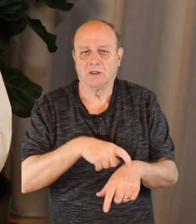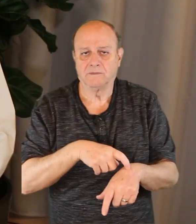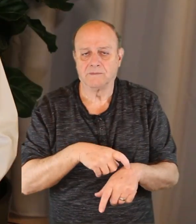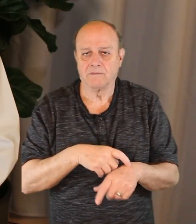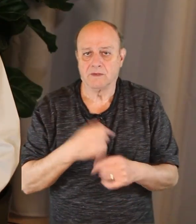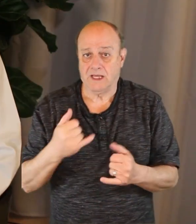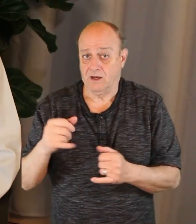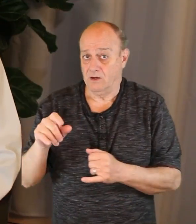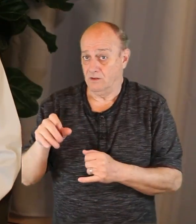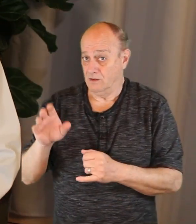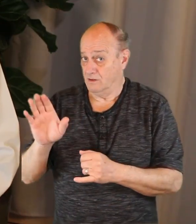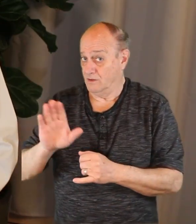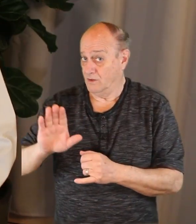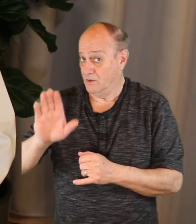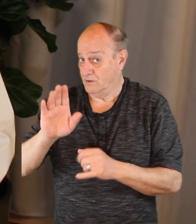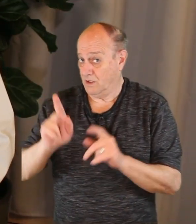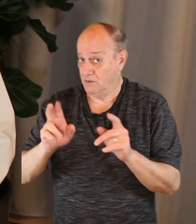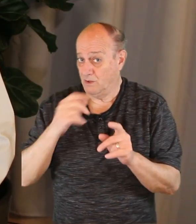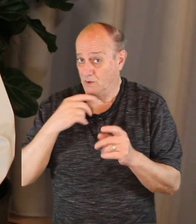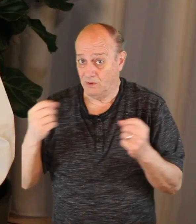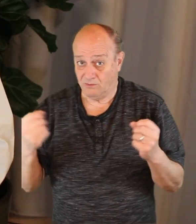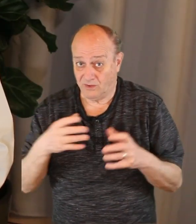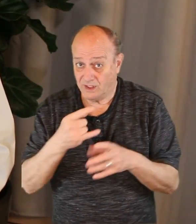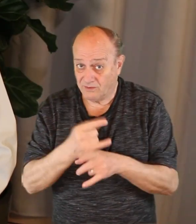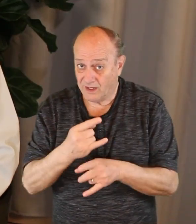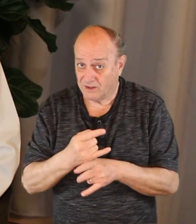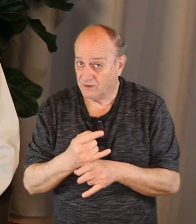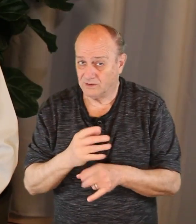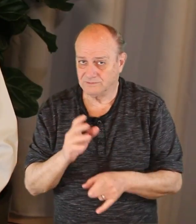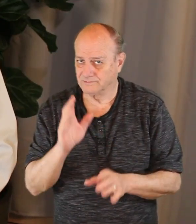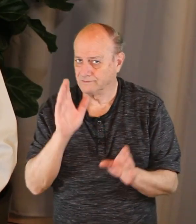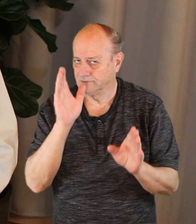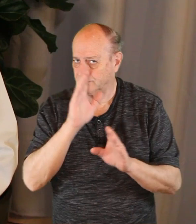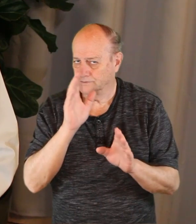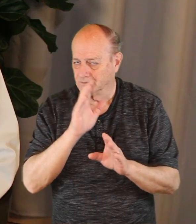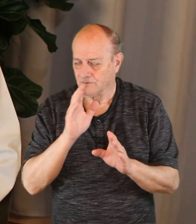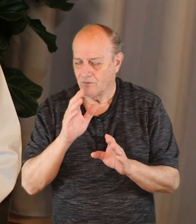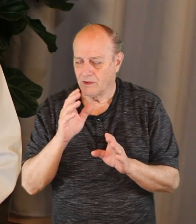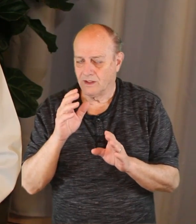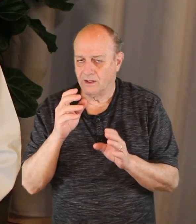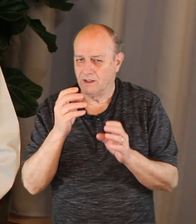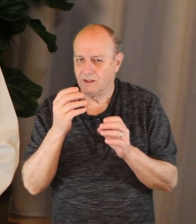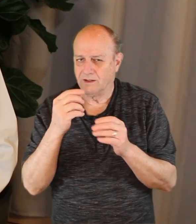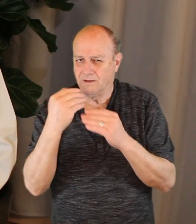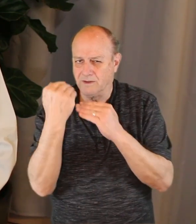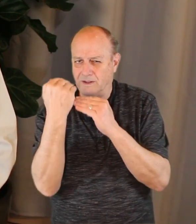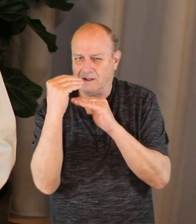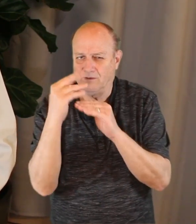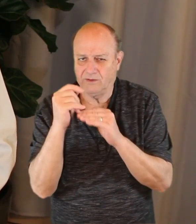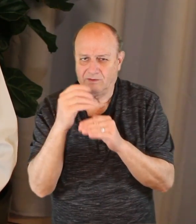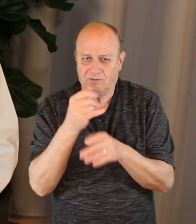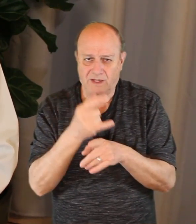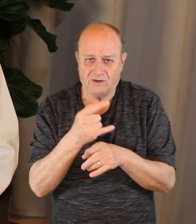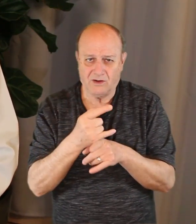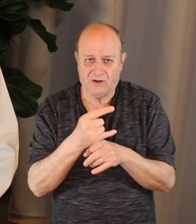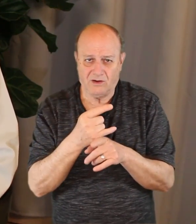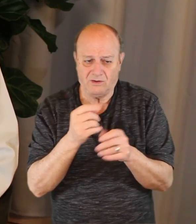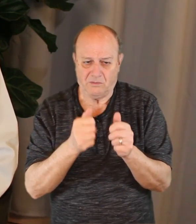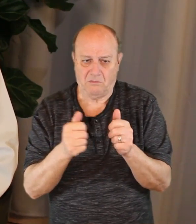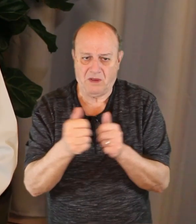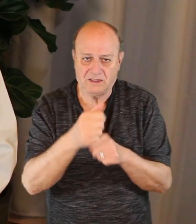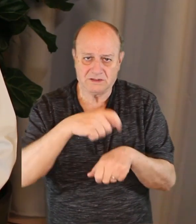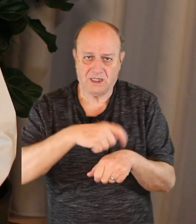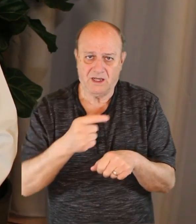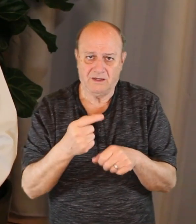who are afraid of alcohol. The amount of alcohol in there after it's been baked out is